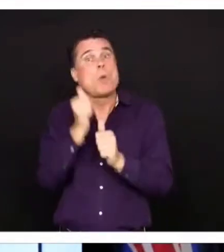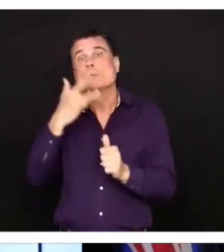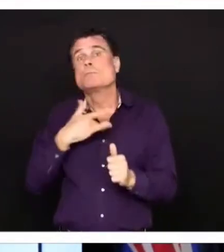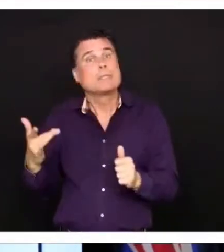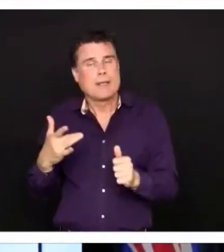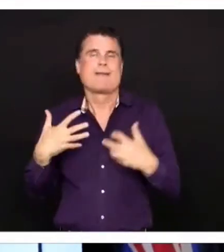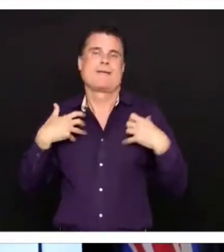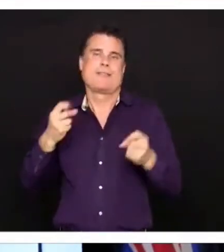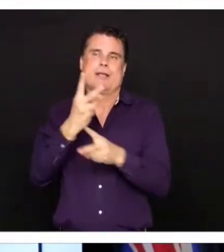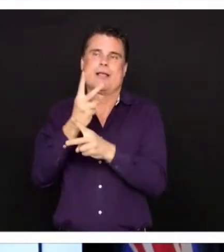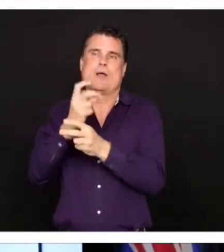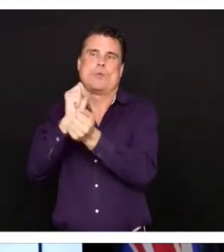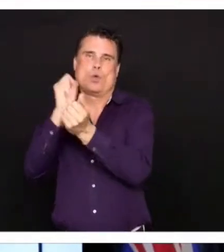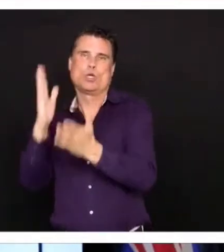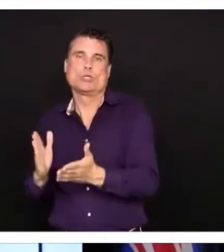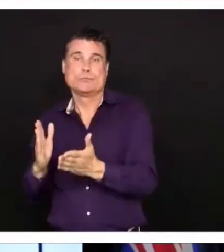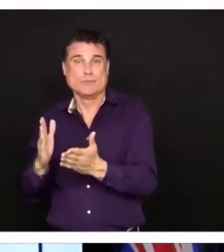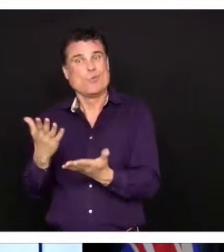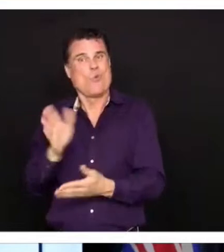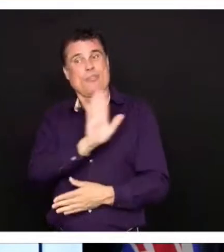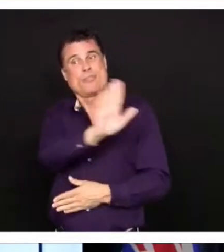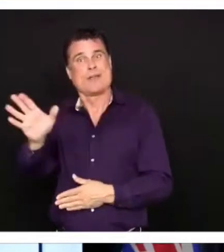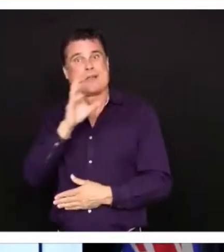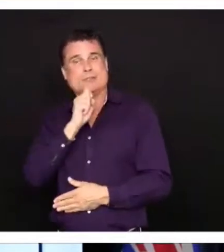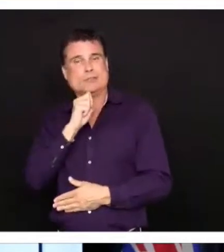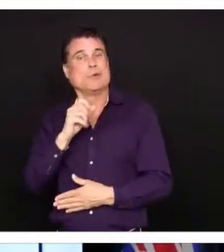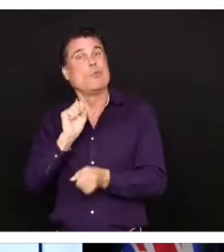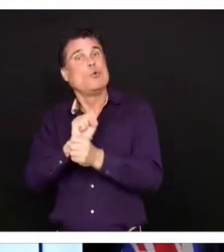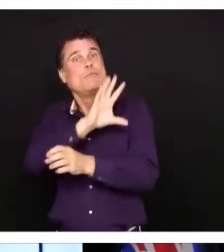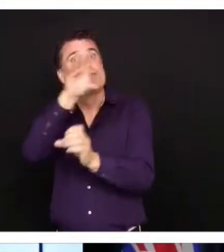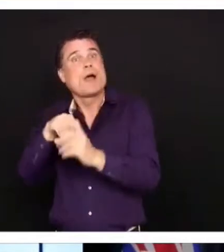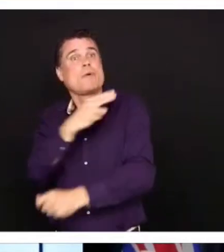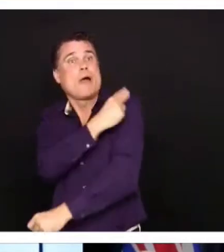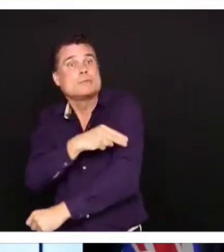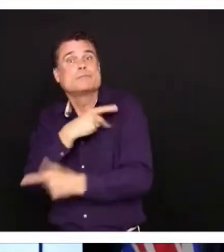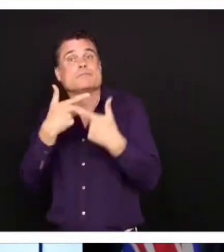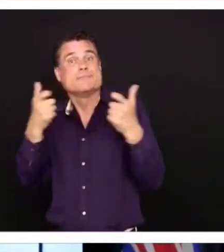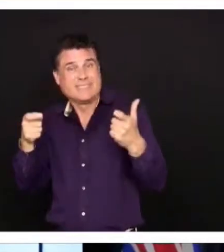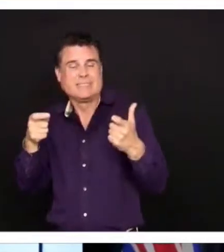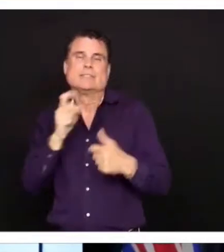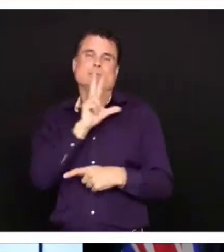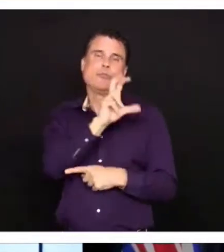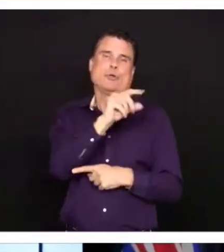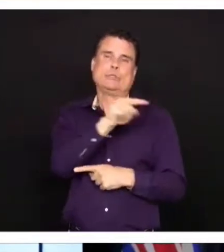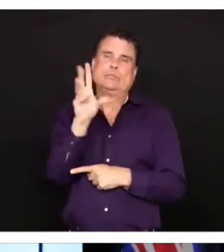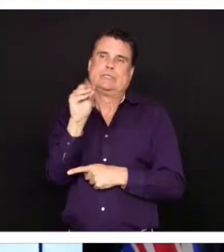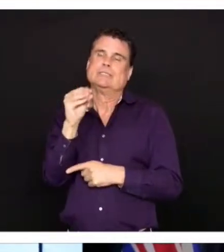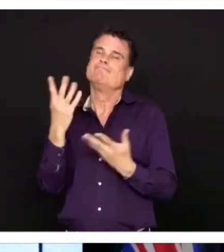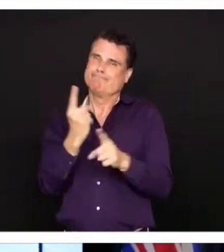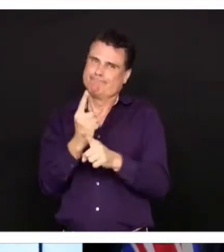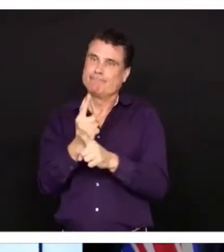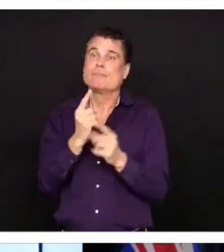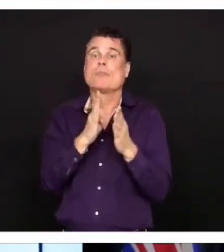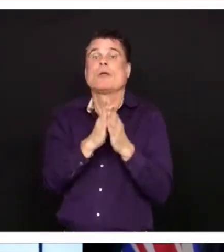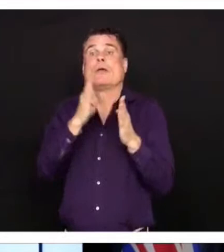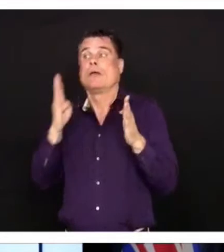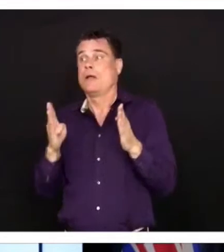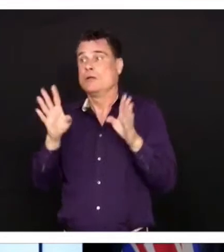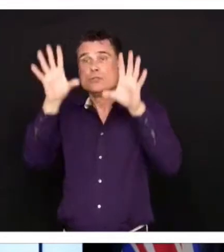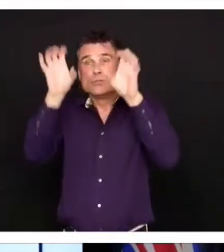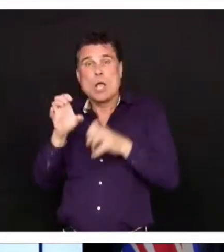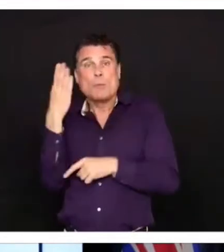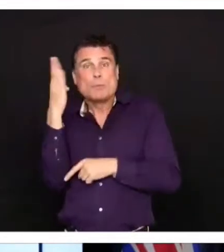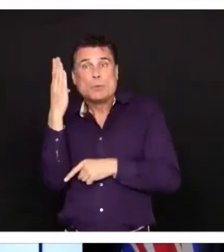older age group, the older population. And that continues for those who need intensive care. So those are the